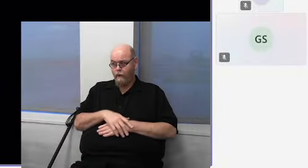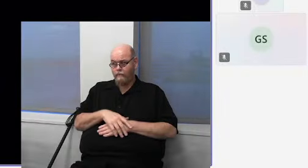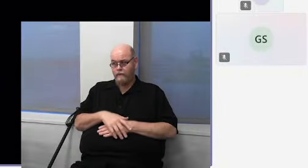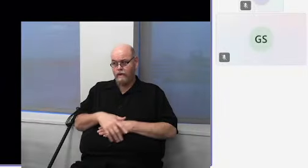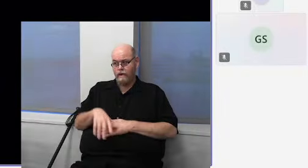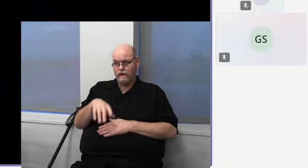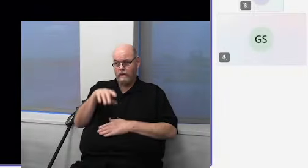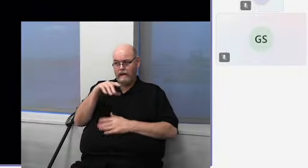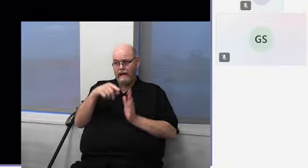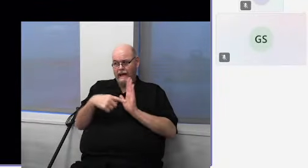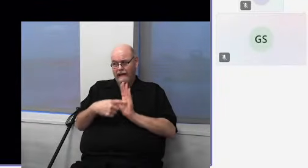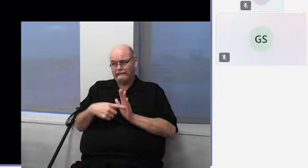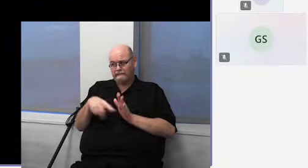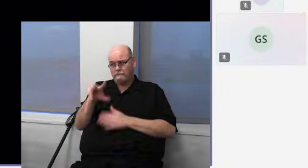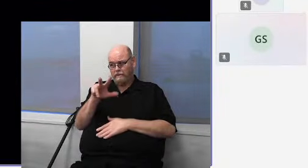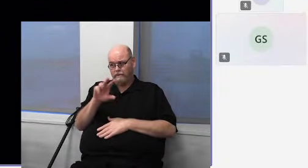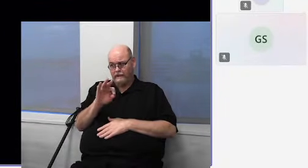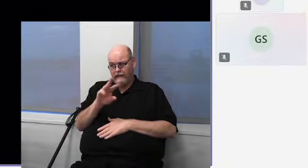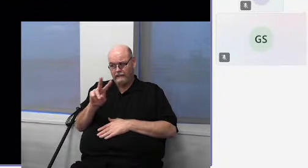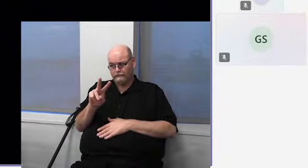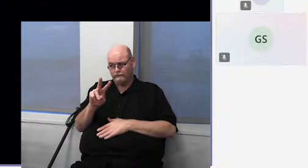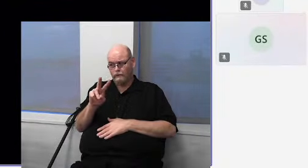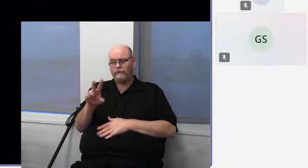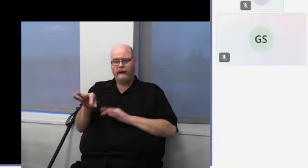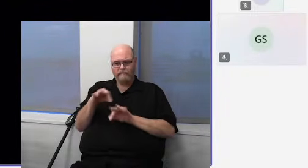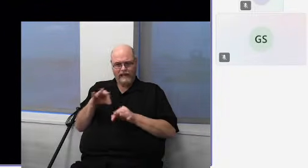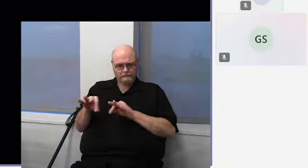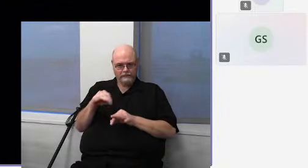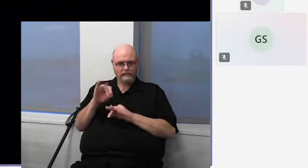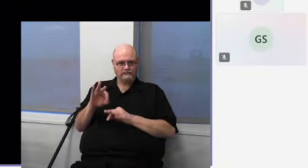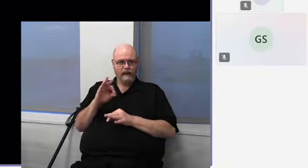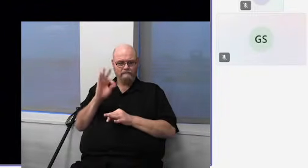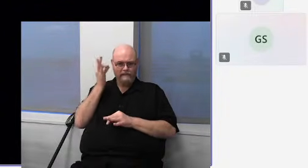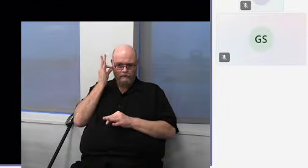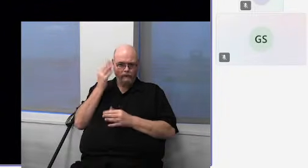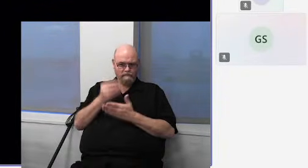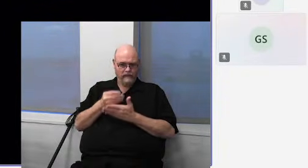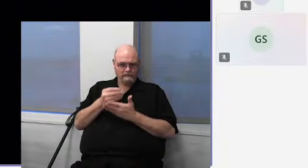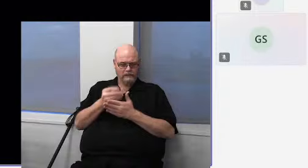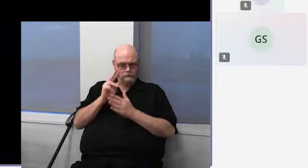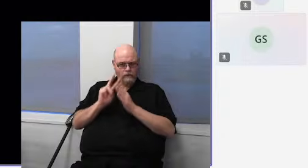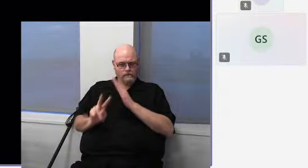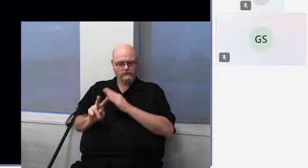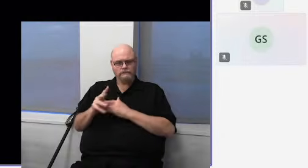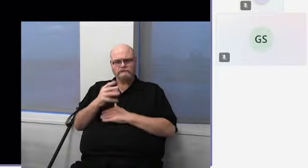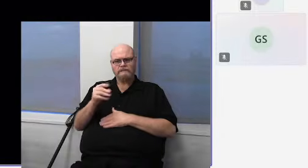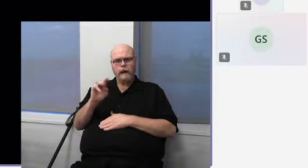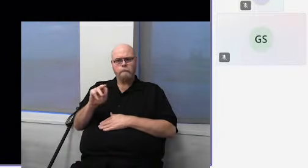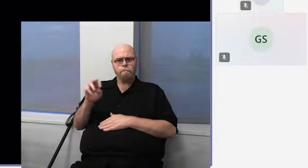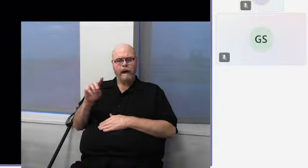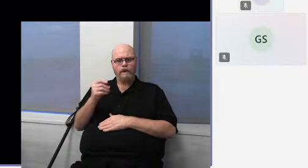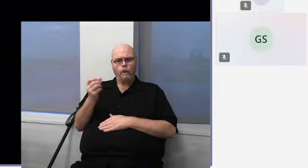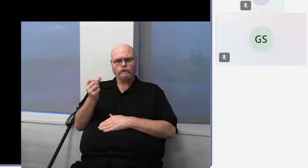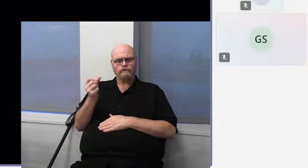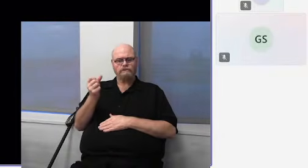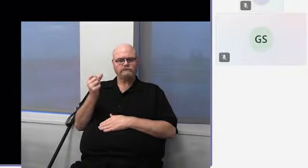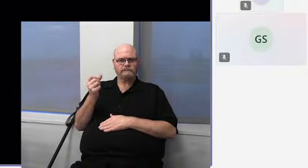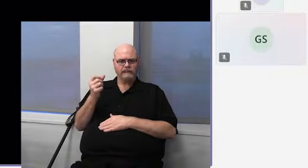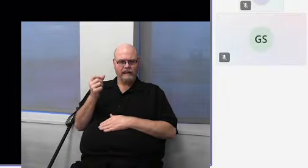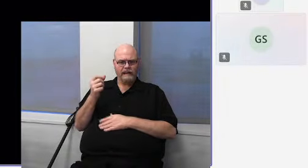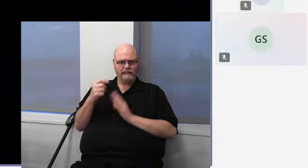either. Bondholder Exhibit 392, there's explanations on federal funding projections. Bondholders